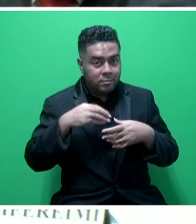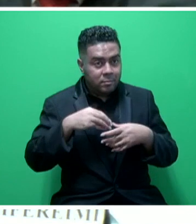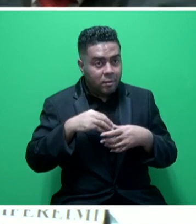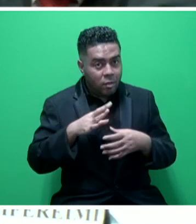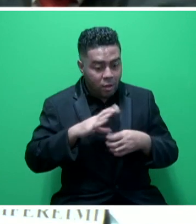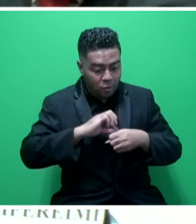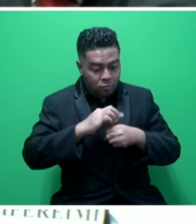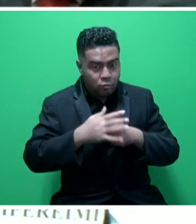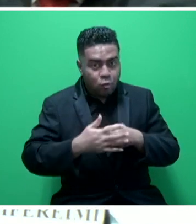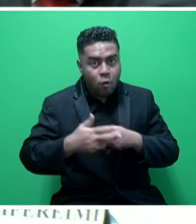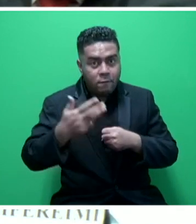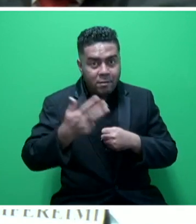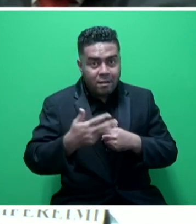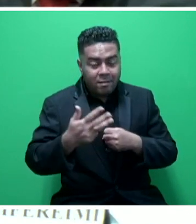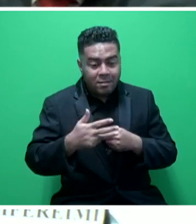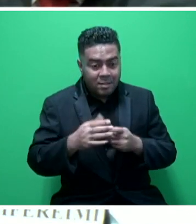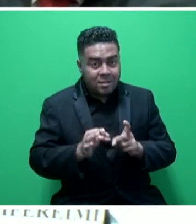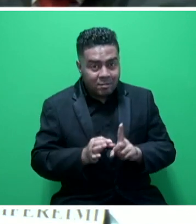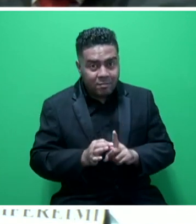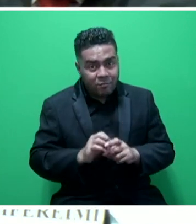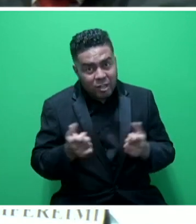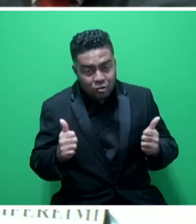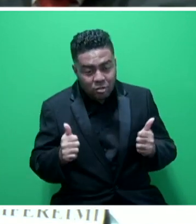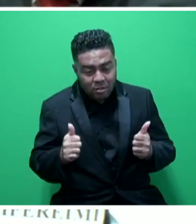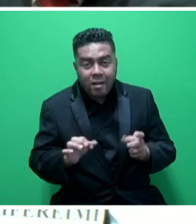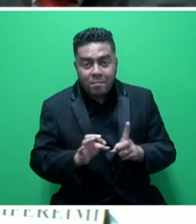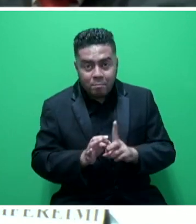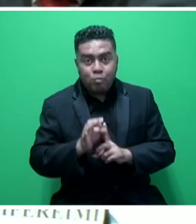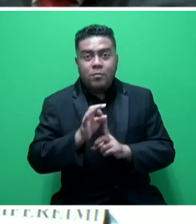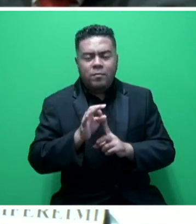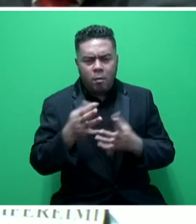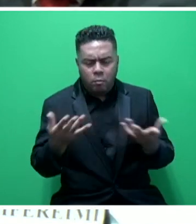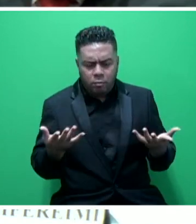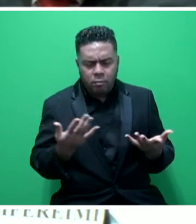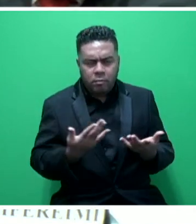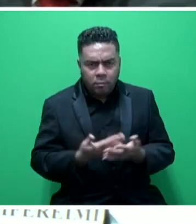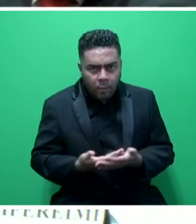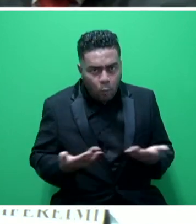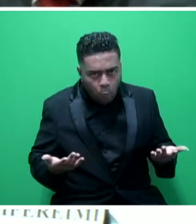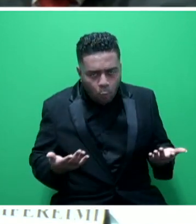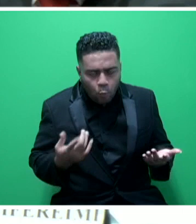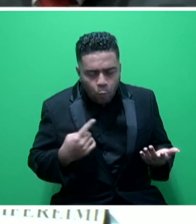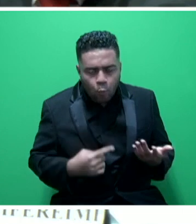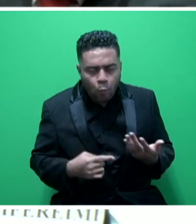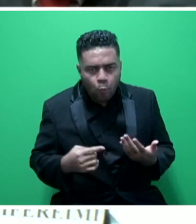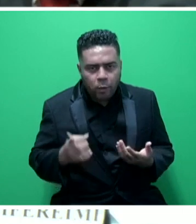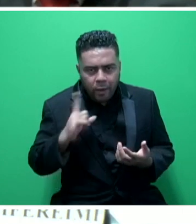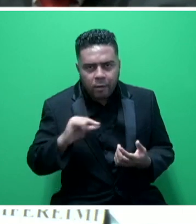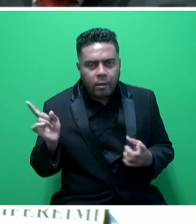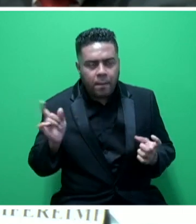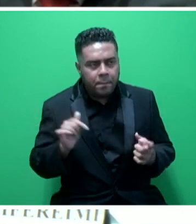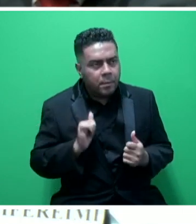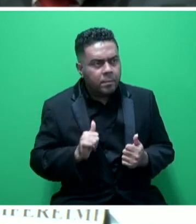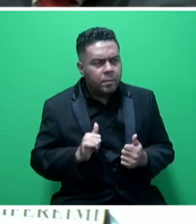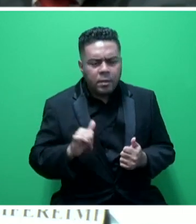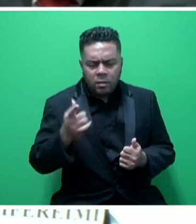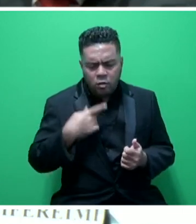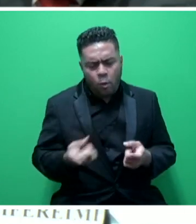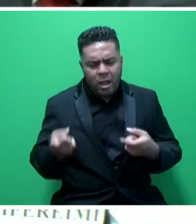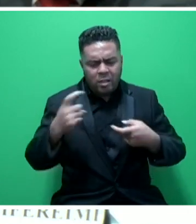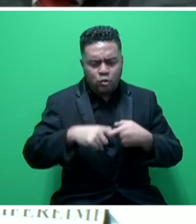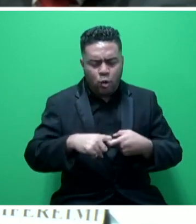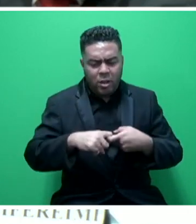situation does improve, Mr. Speaker, sir. I did some analysis when I joined the government